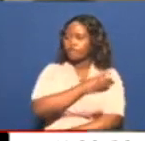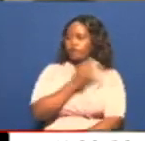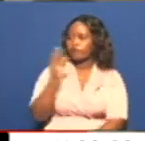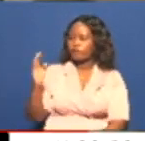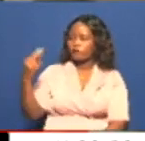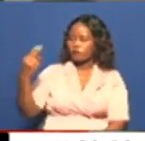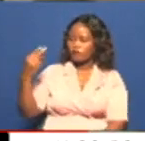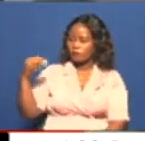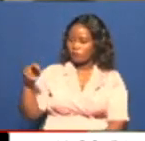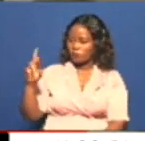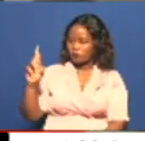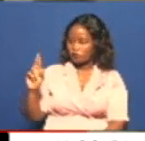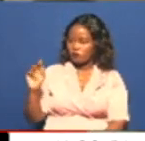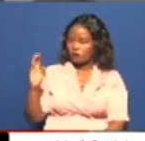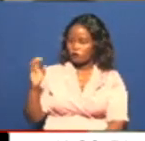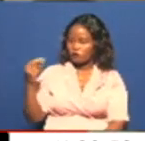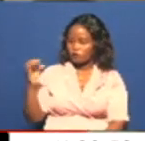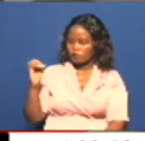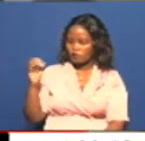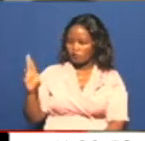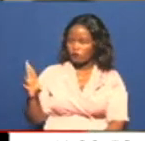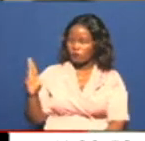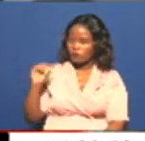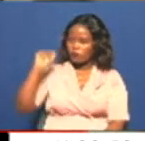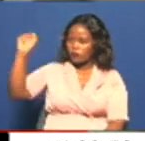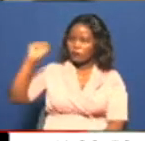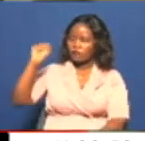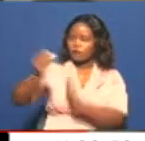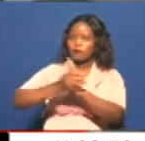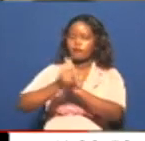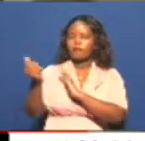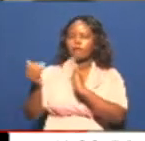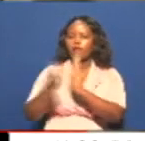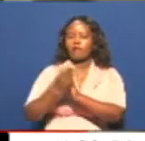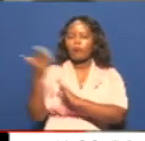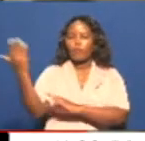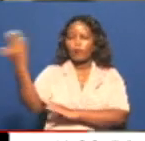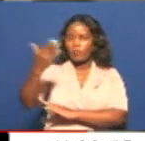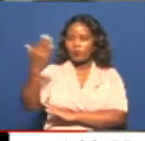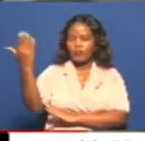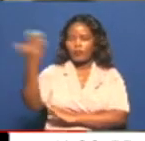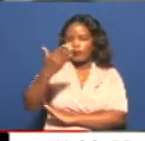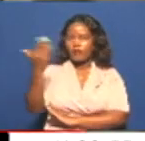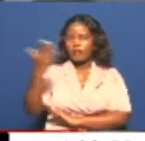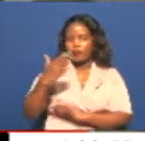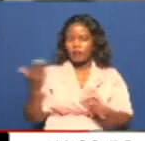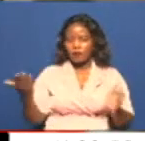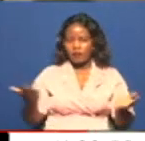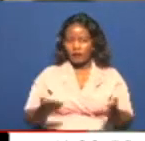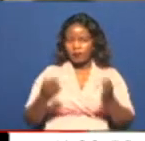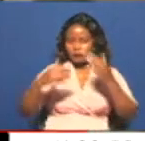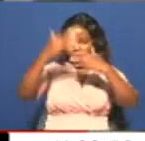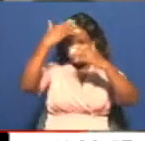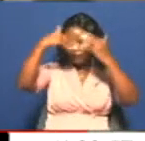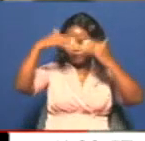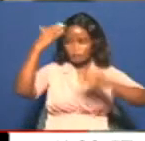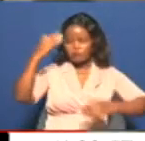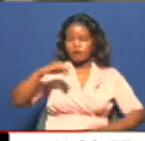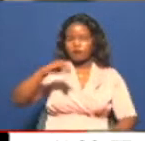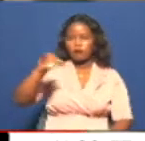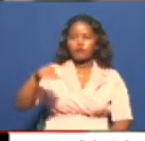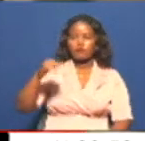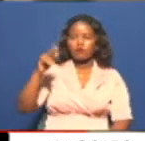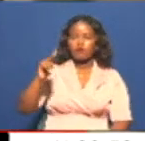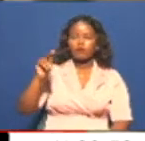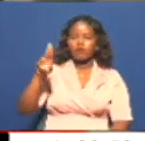political commentator and also a lecturer at the Jomo Kenyatta University of Agriculture, Science and